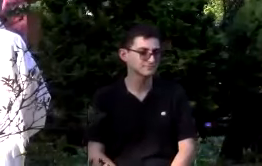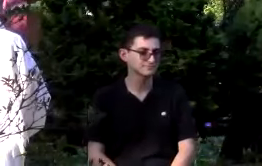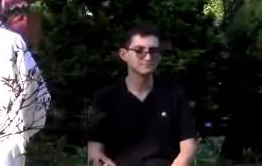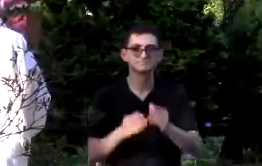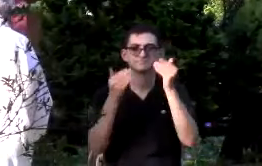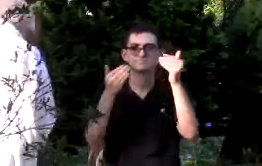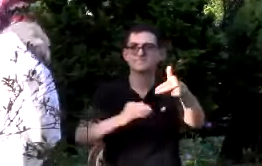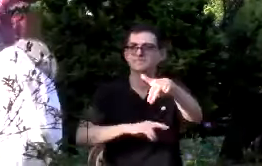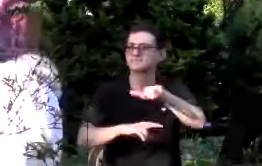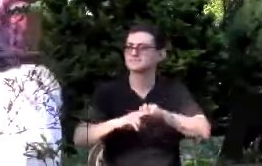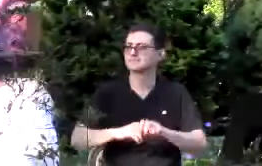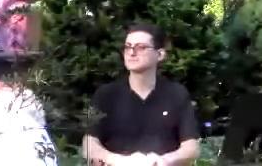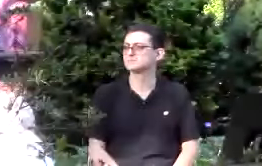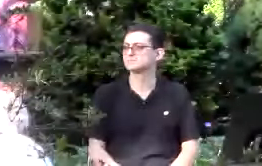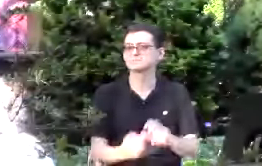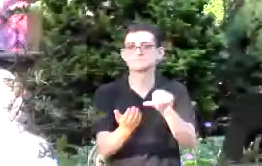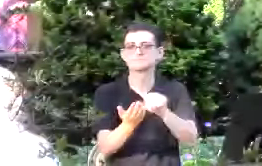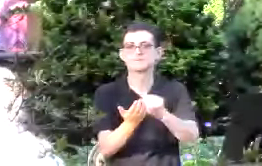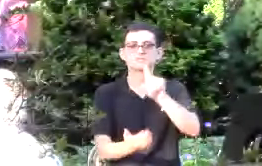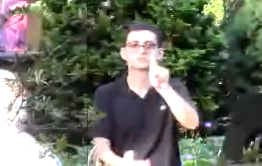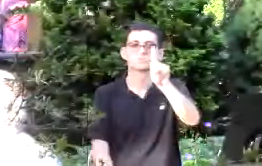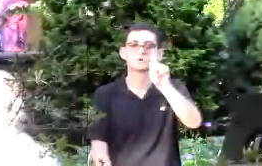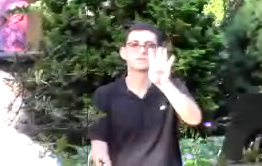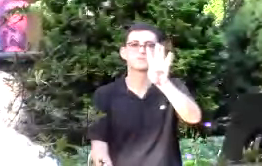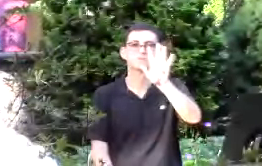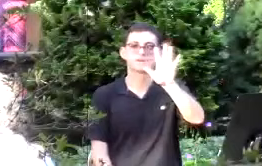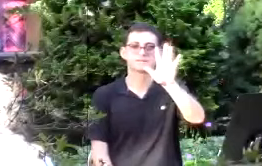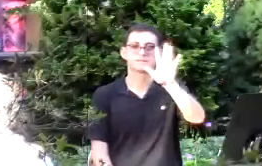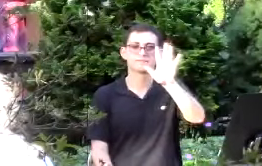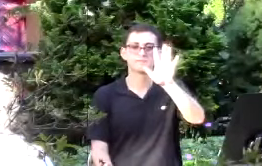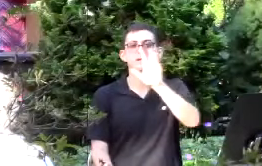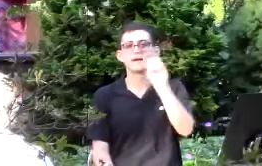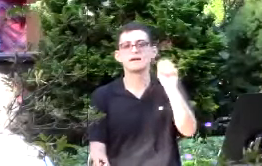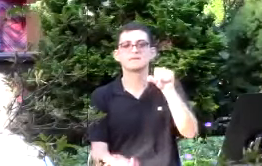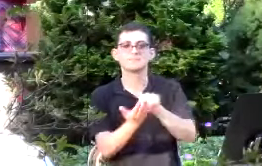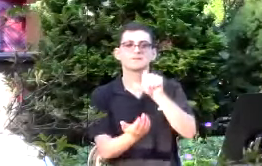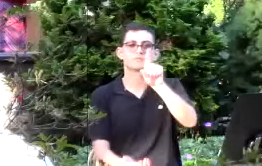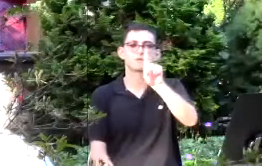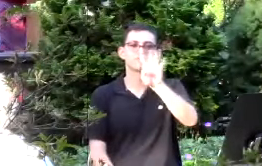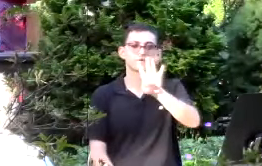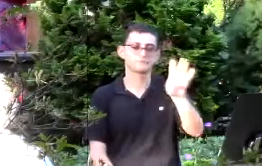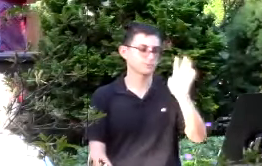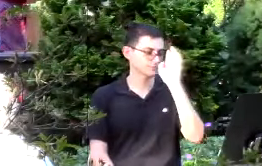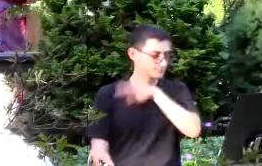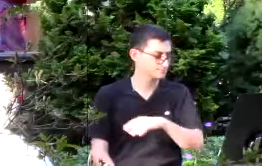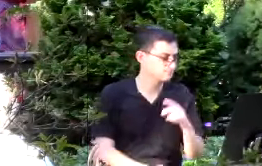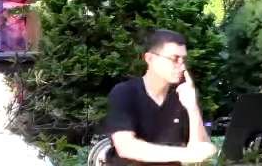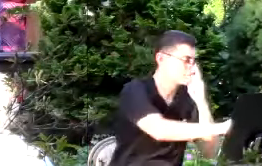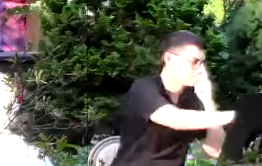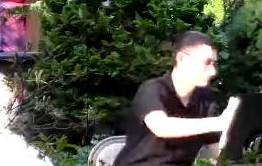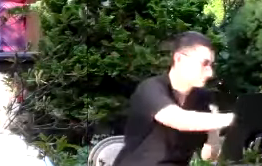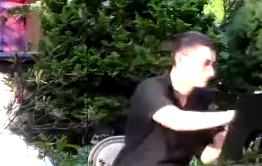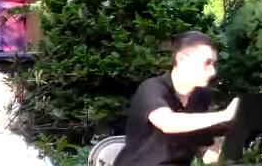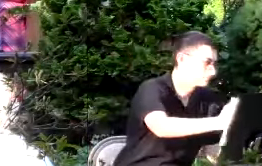Please be seated. Page 145 and page 144 after that as we continue. Entrances